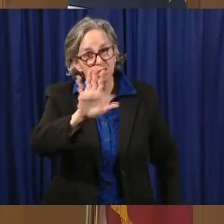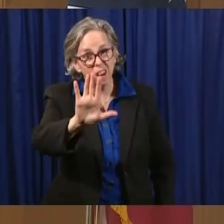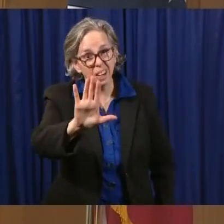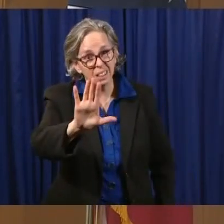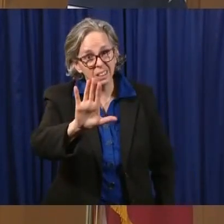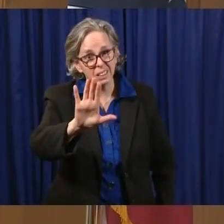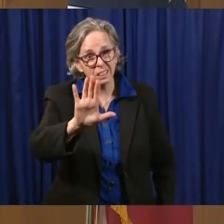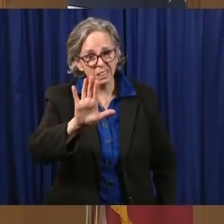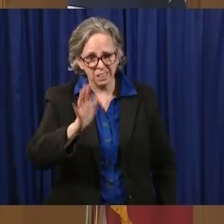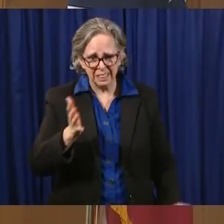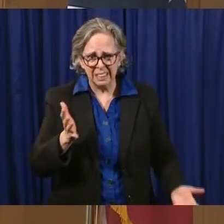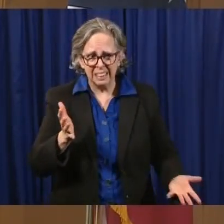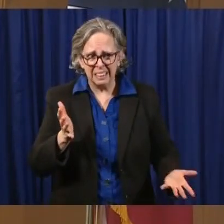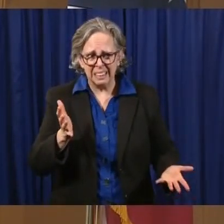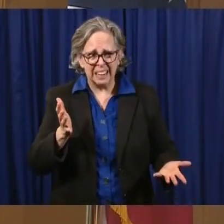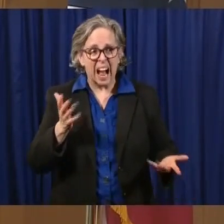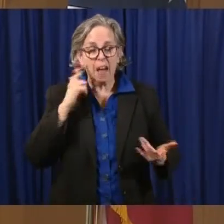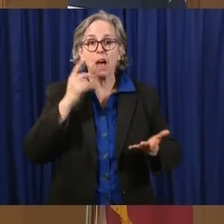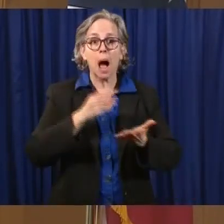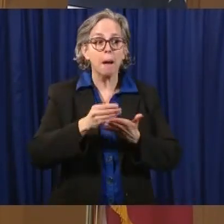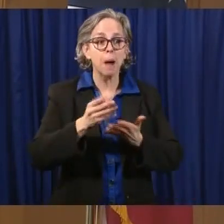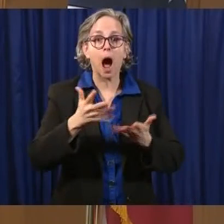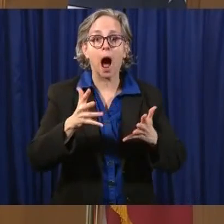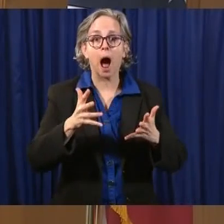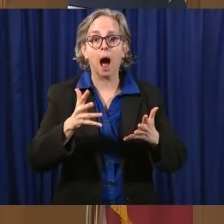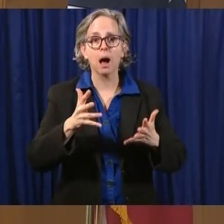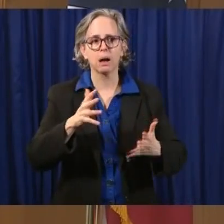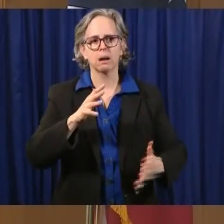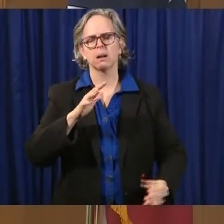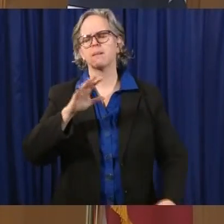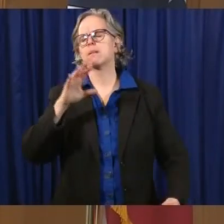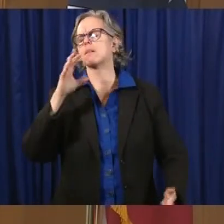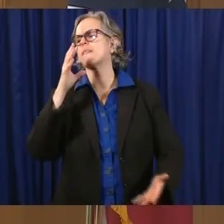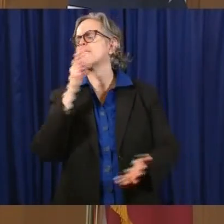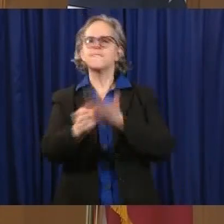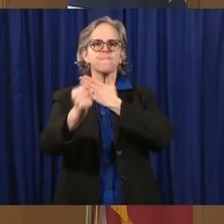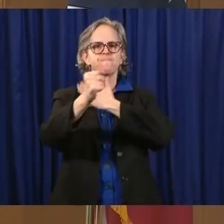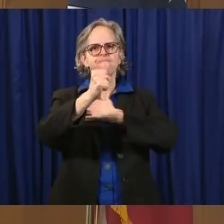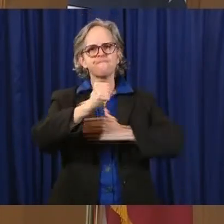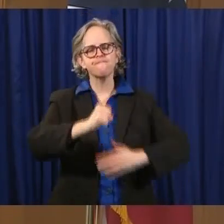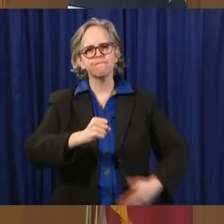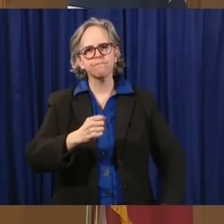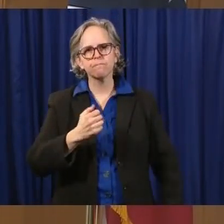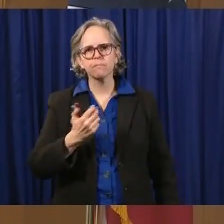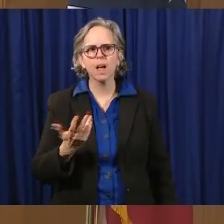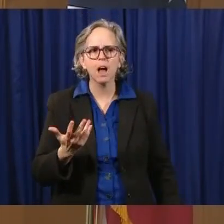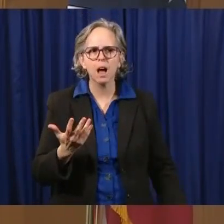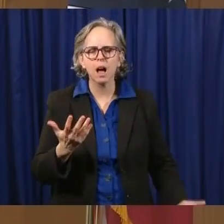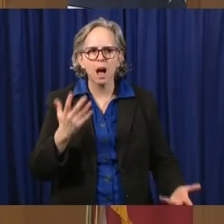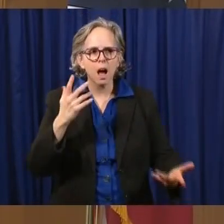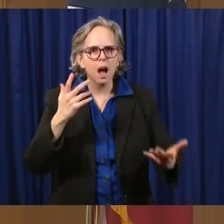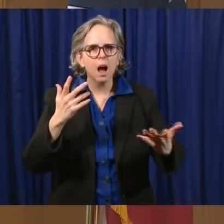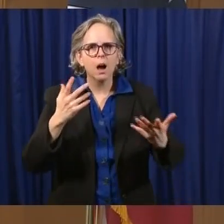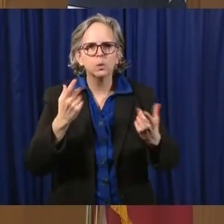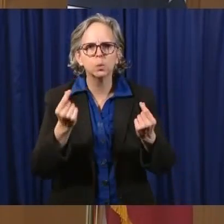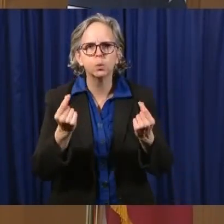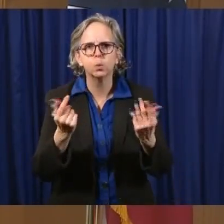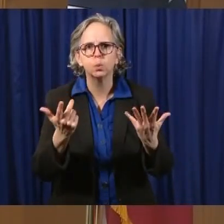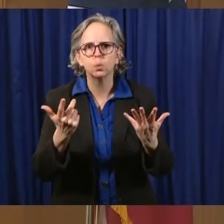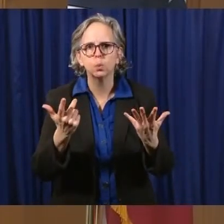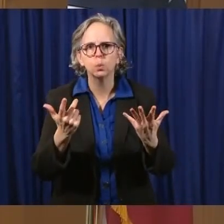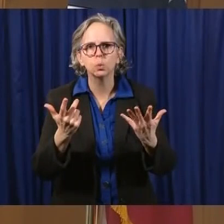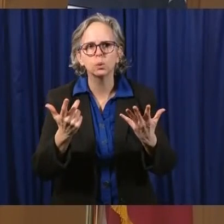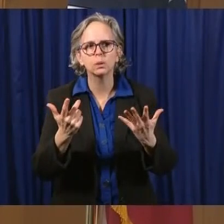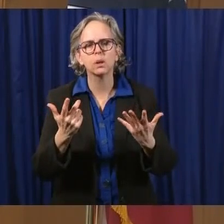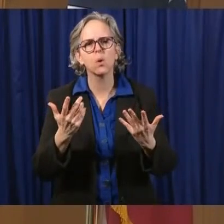got something bought and you don't have it bought and it doesn't show up. So, you know, these